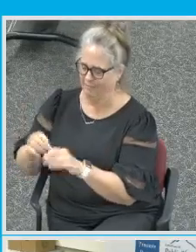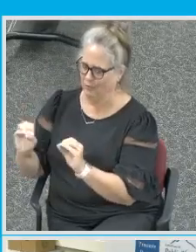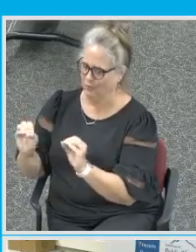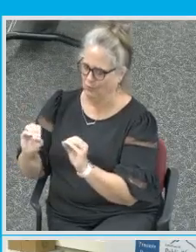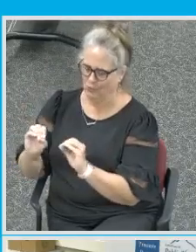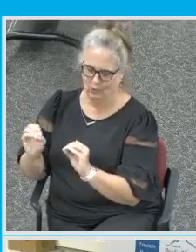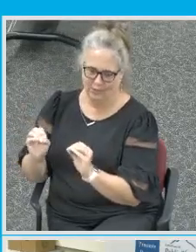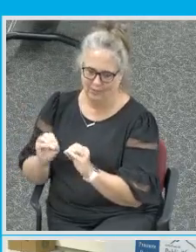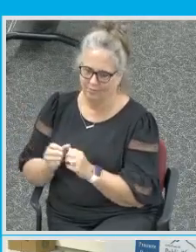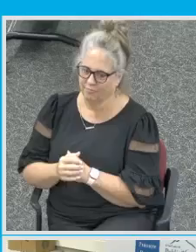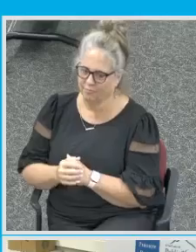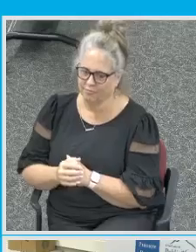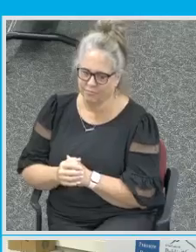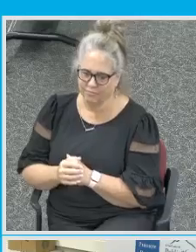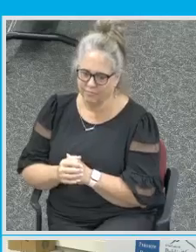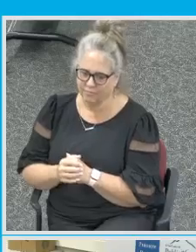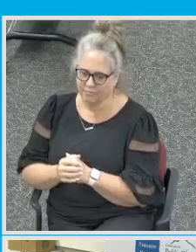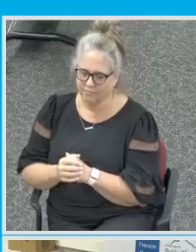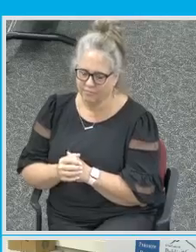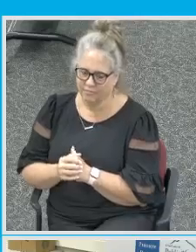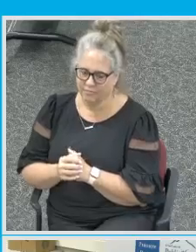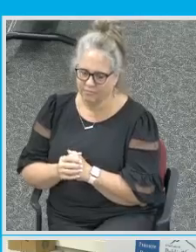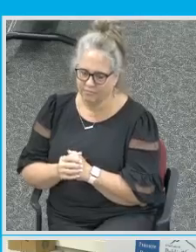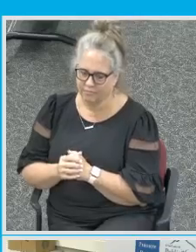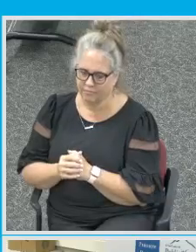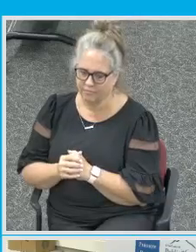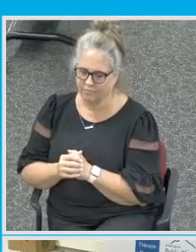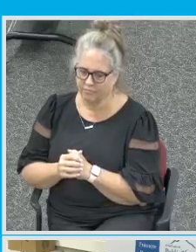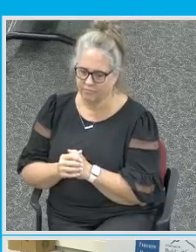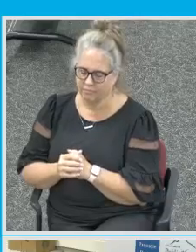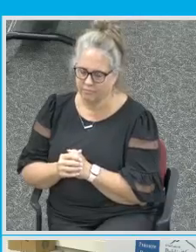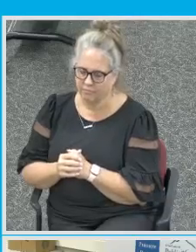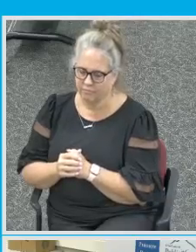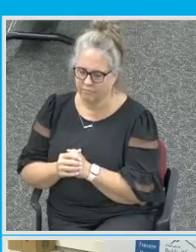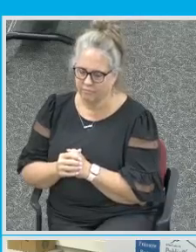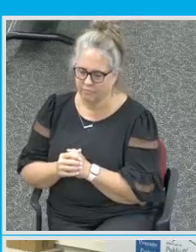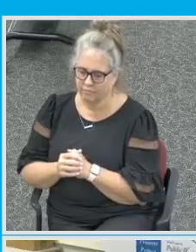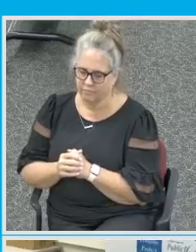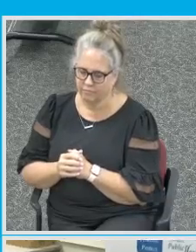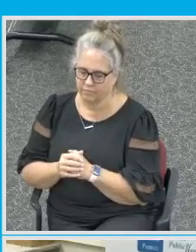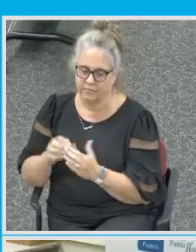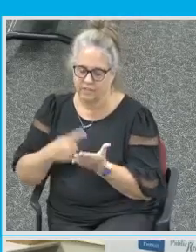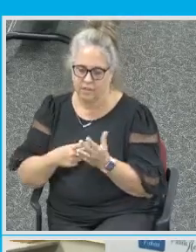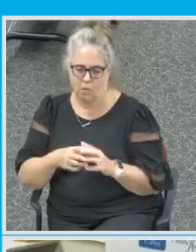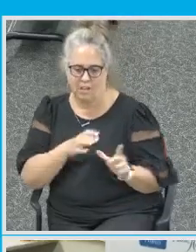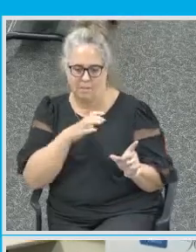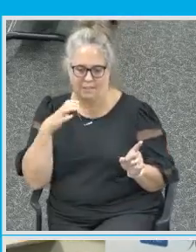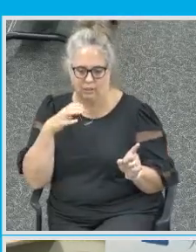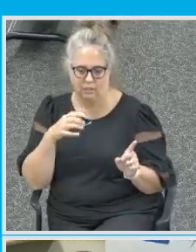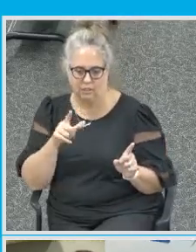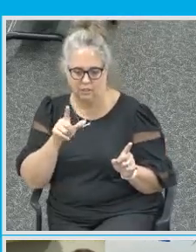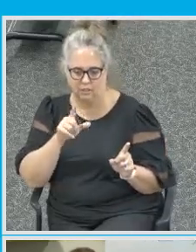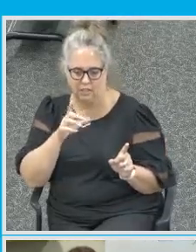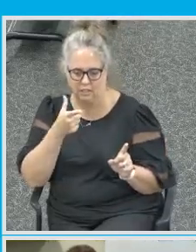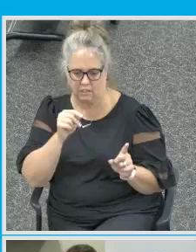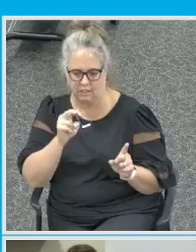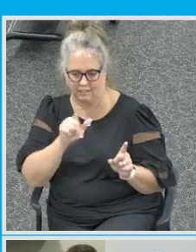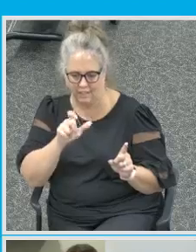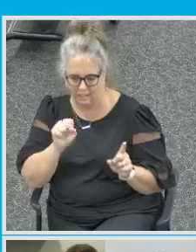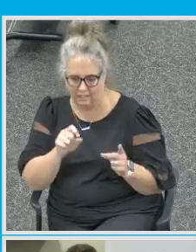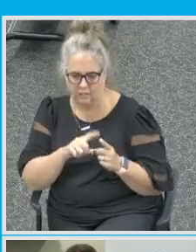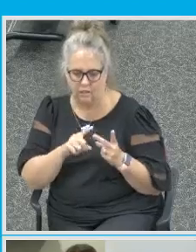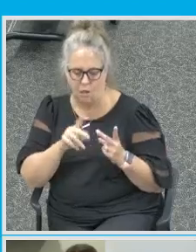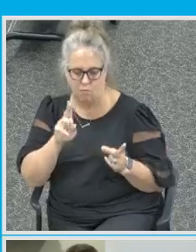was, as administrator, and worked with Commissioner Gonzalez and Commissioner Bremer, and just from year to